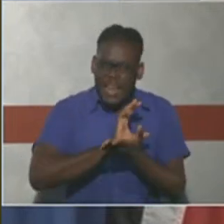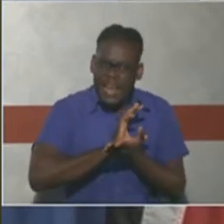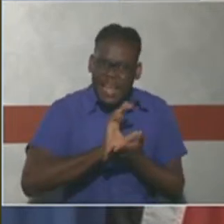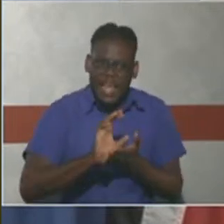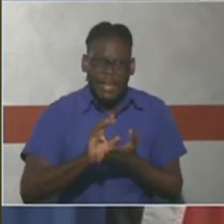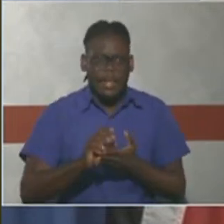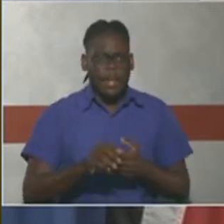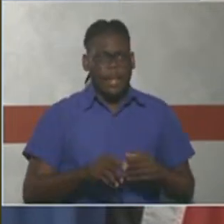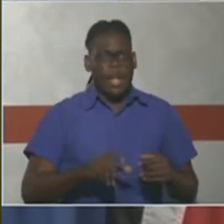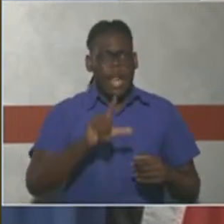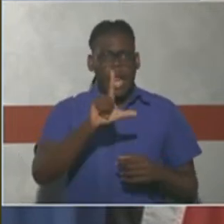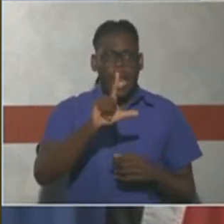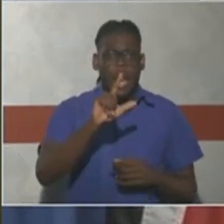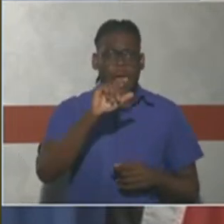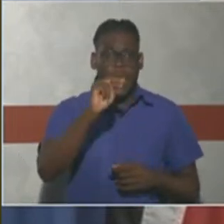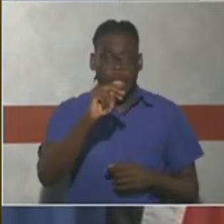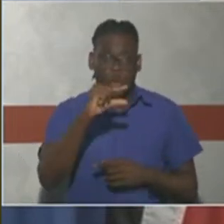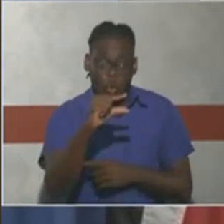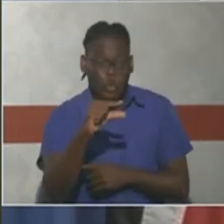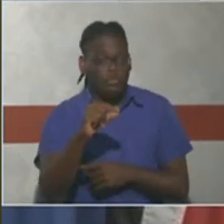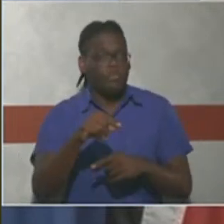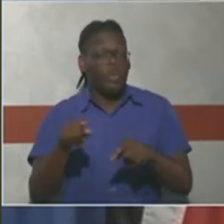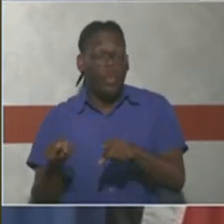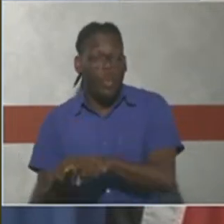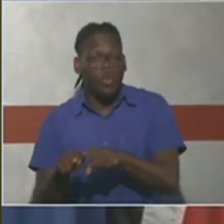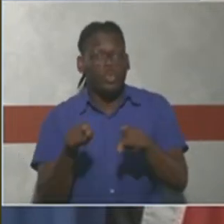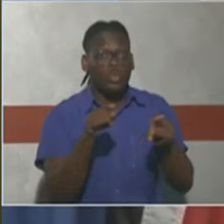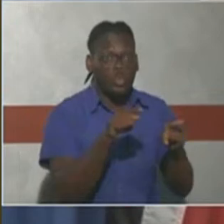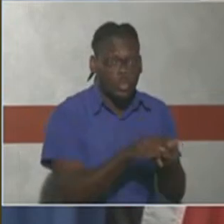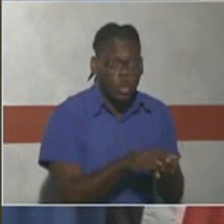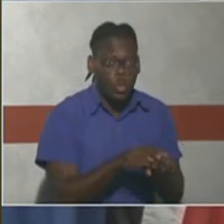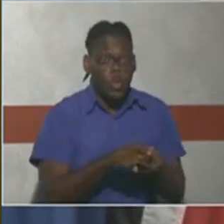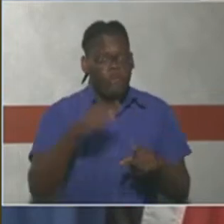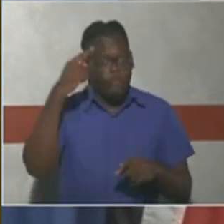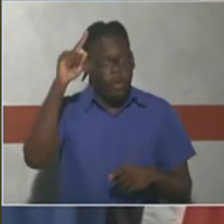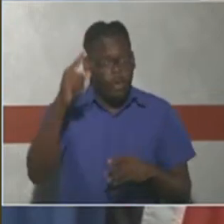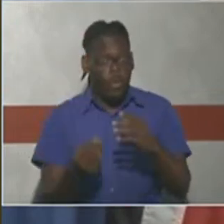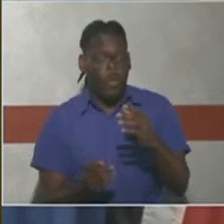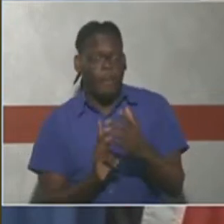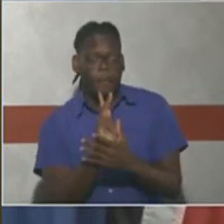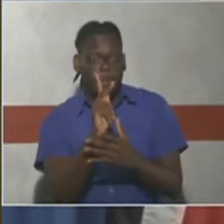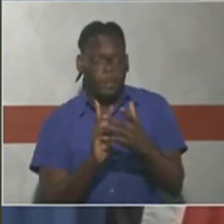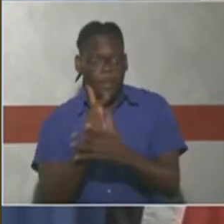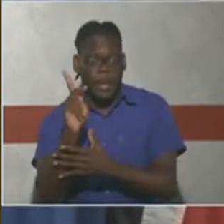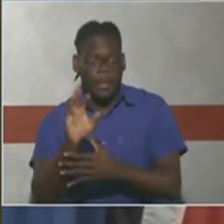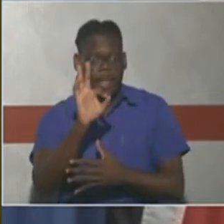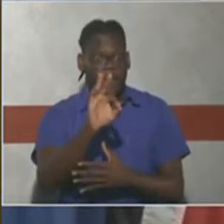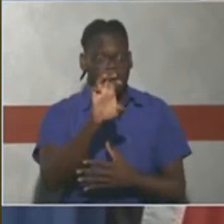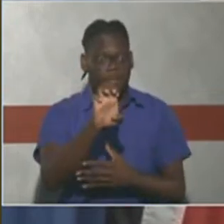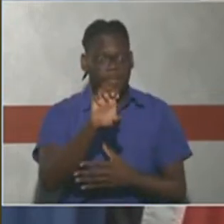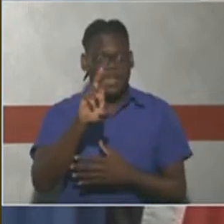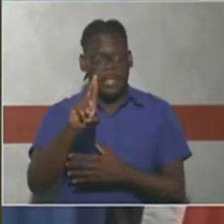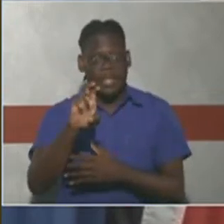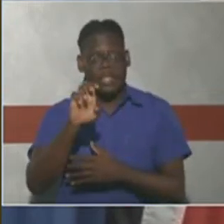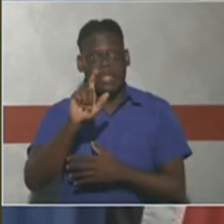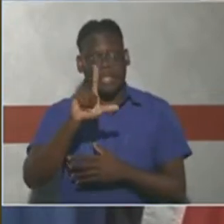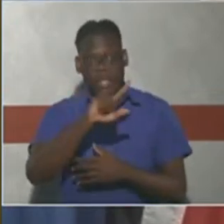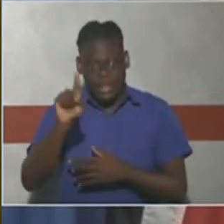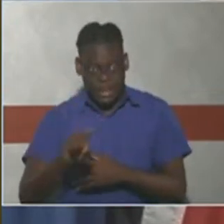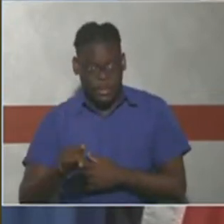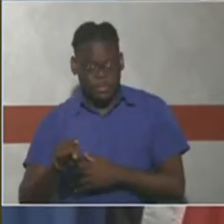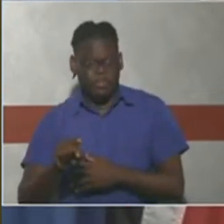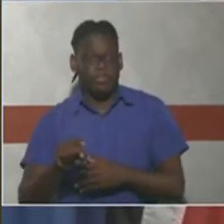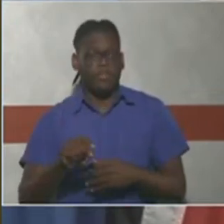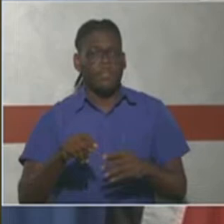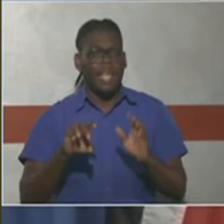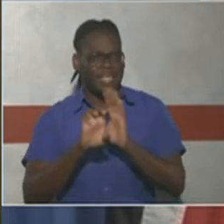the fertilizers that are important and would continue to be important in the world of food supply